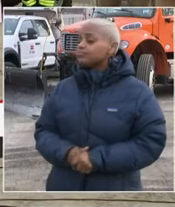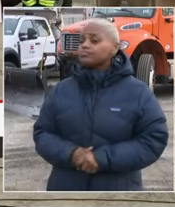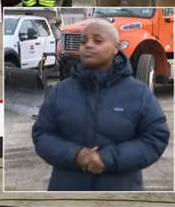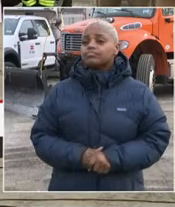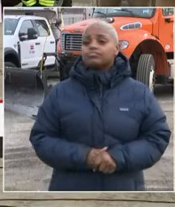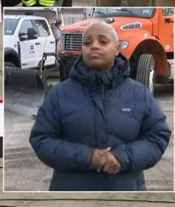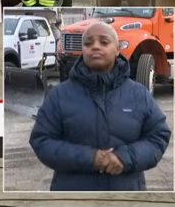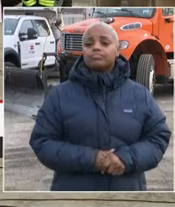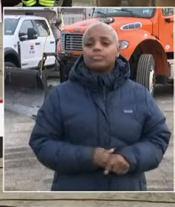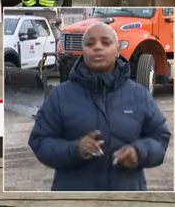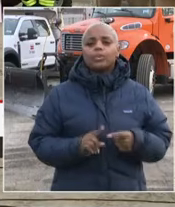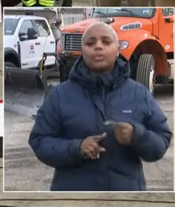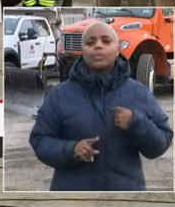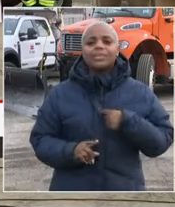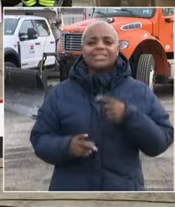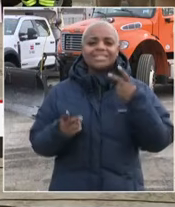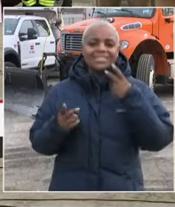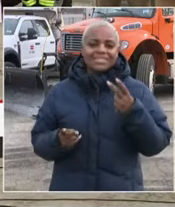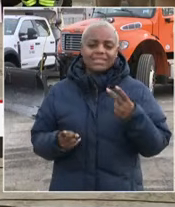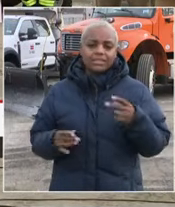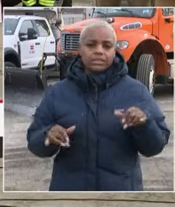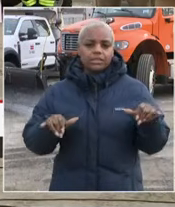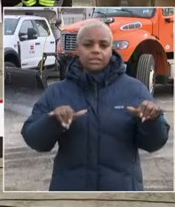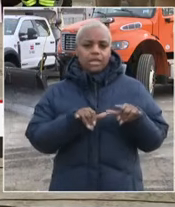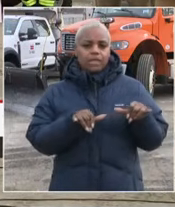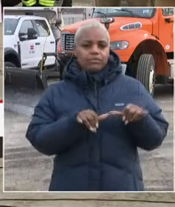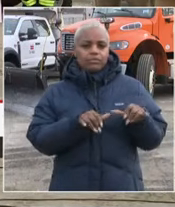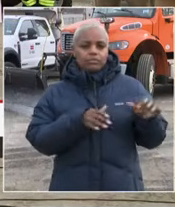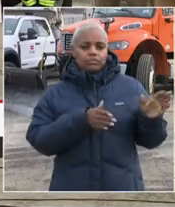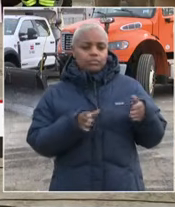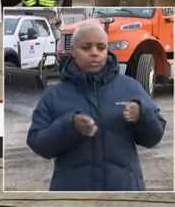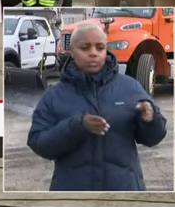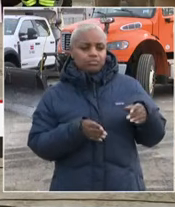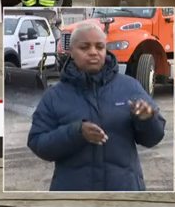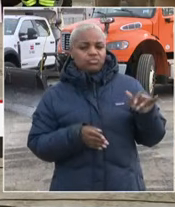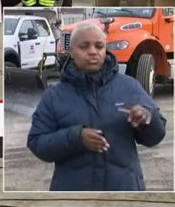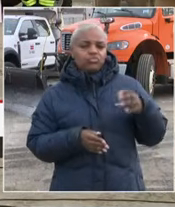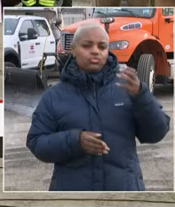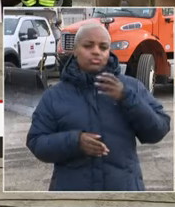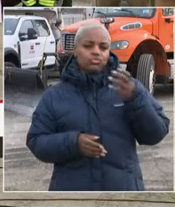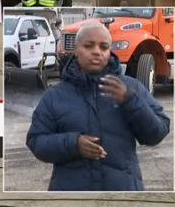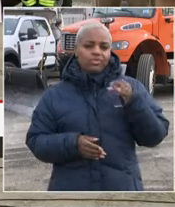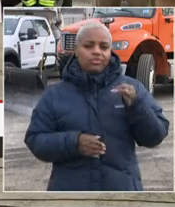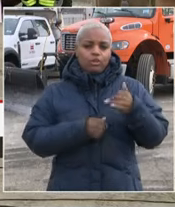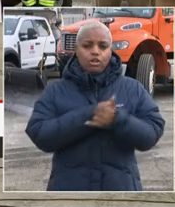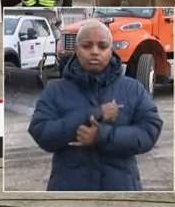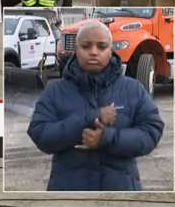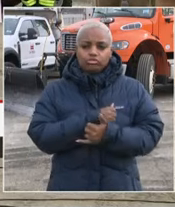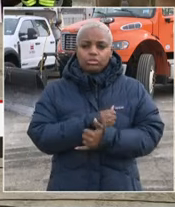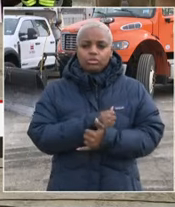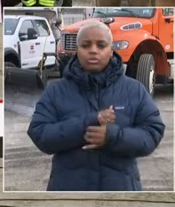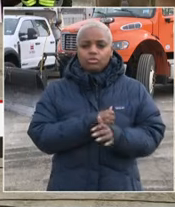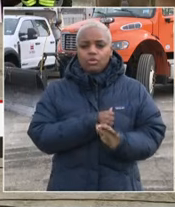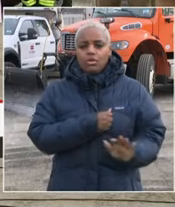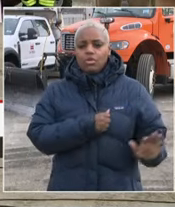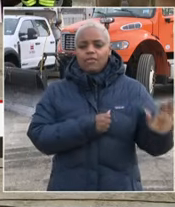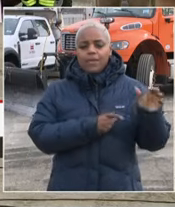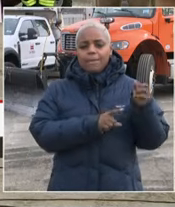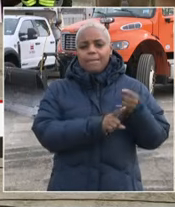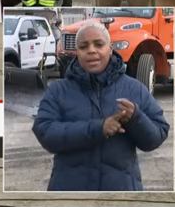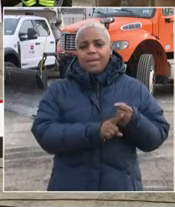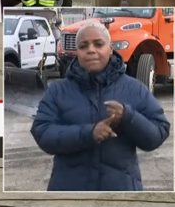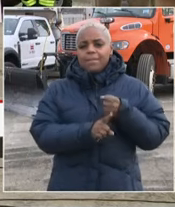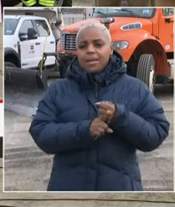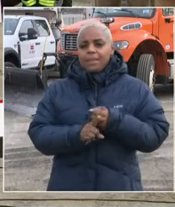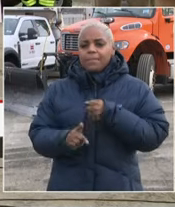our nation, resources are tighter and tighter. What's beneficial for us is sister utilities, Delmarva